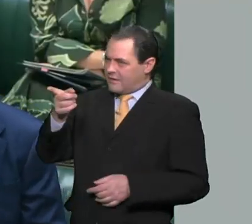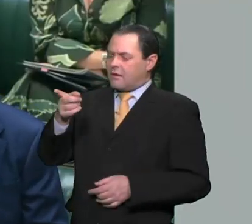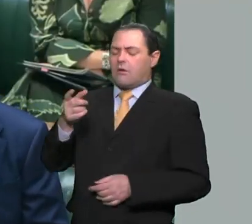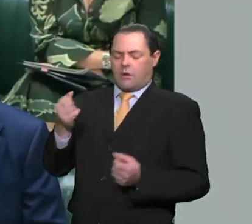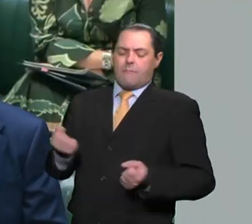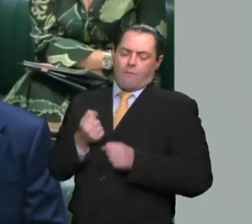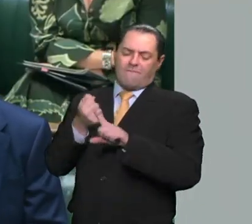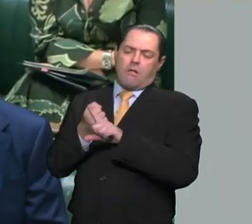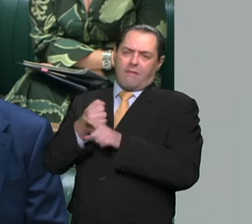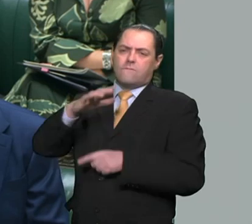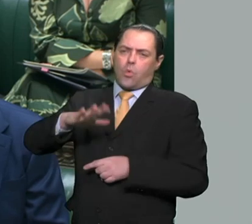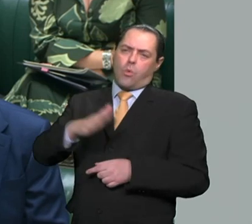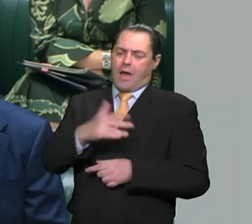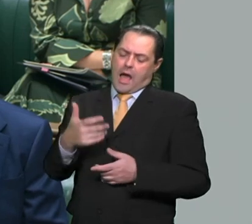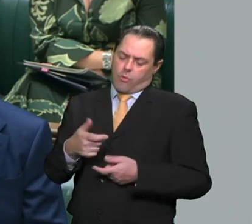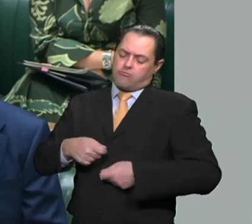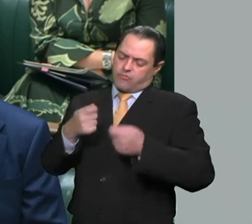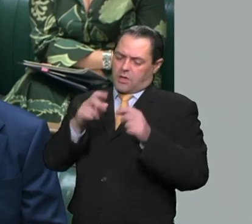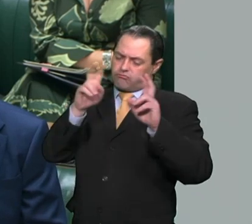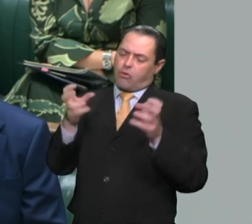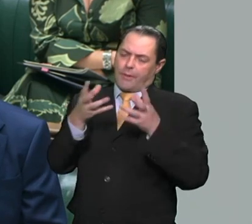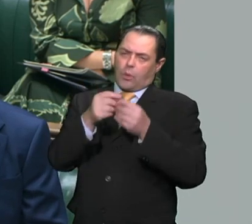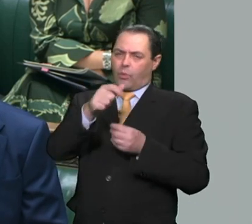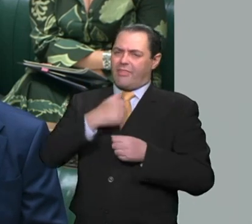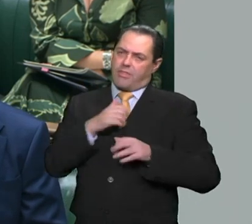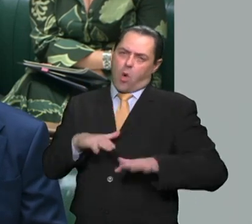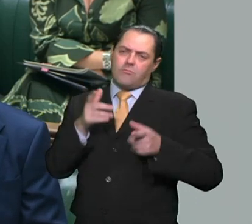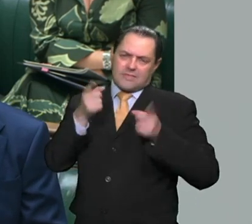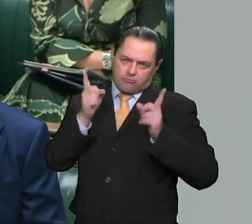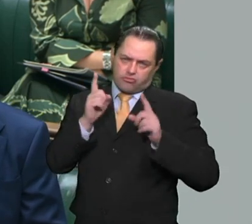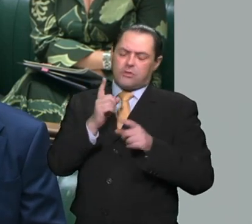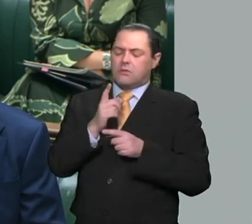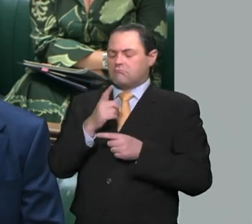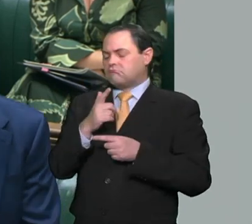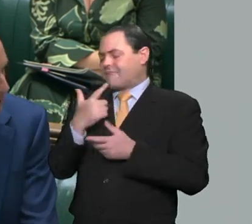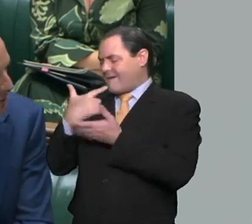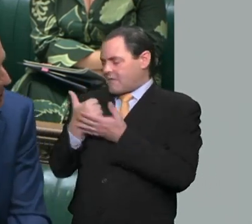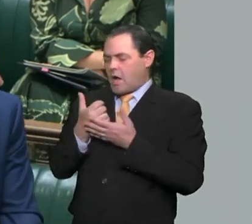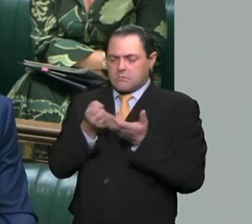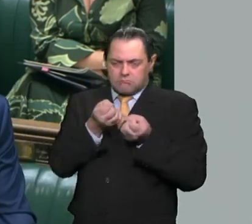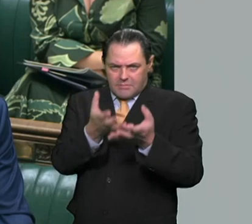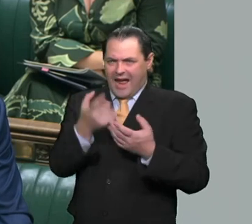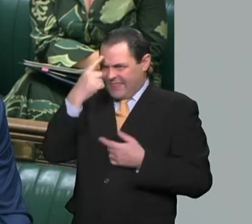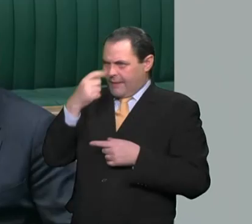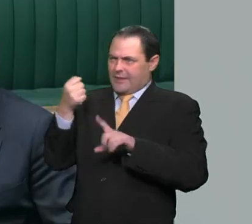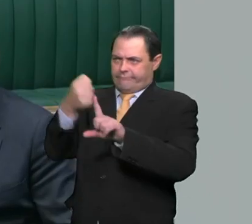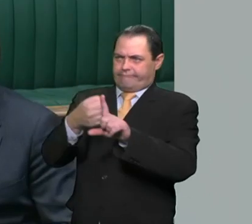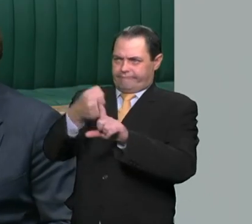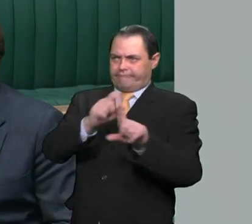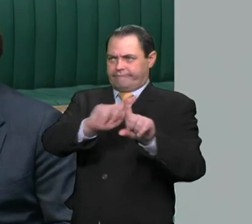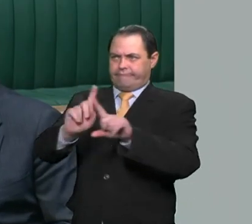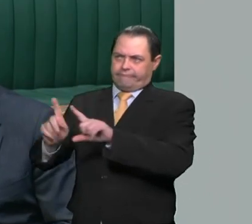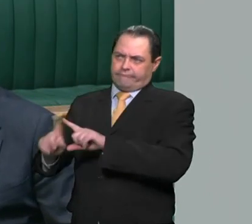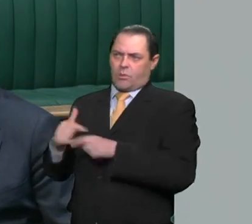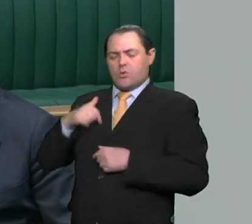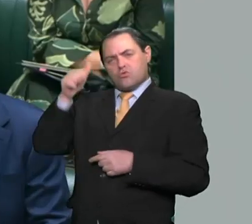constituency in the region. I will, of course, pass on his suggestion and advice to the Home Secretary. I believe she's been lobbied from various other quarters. We're